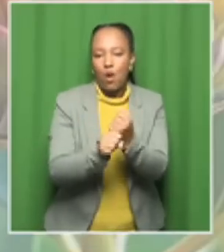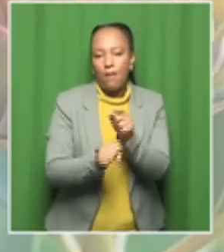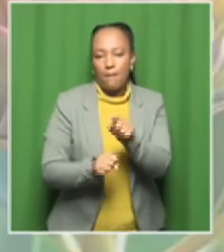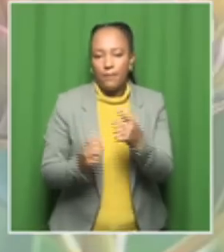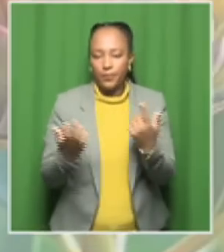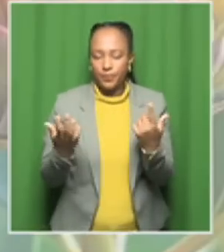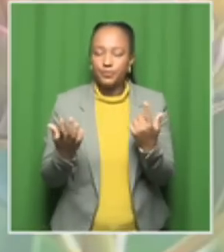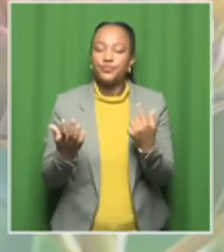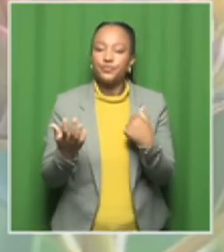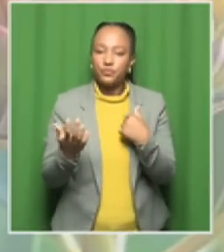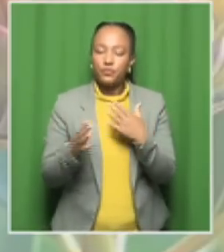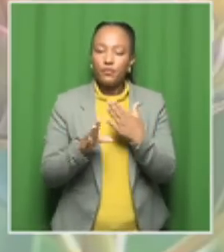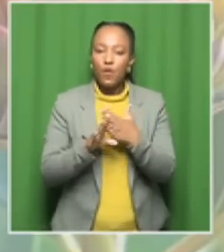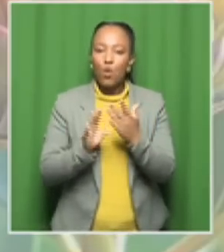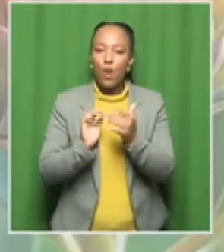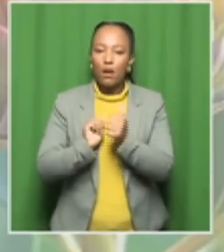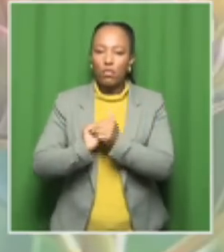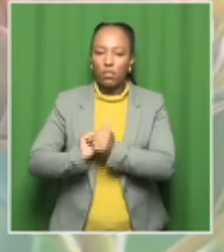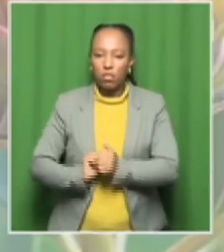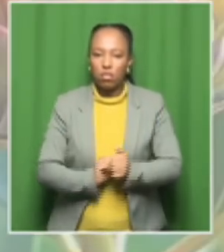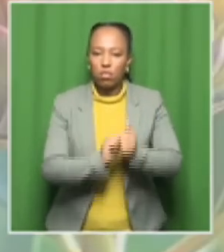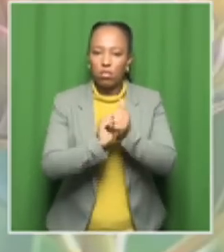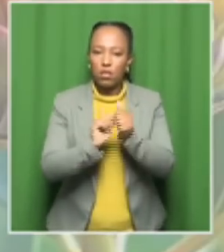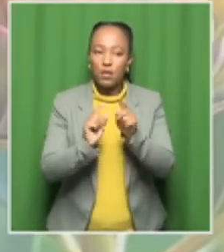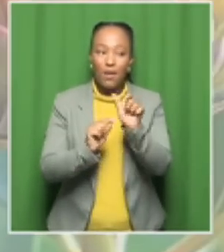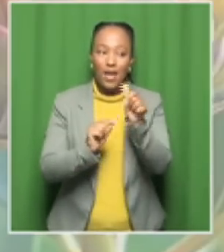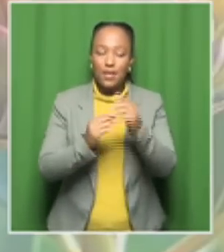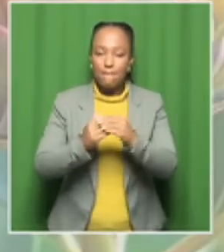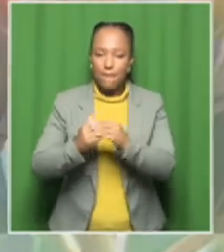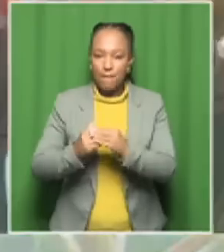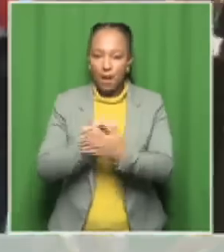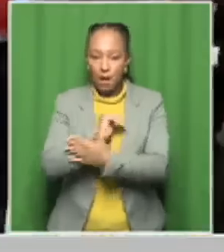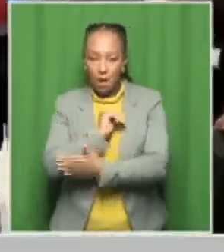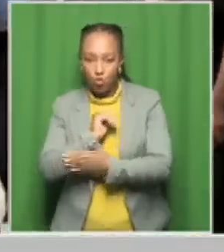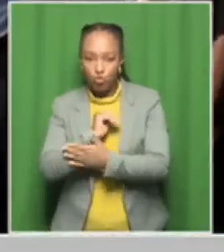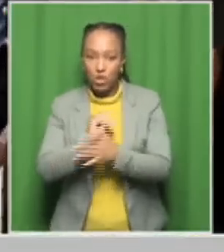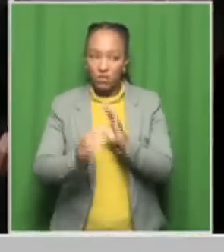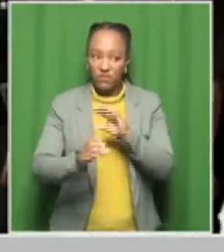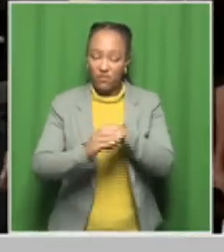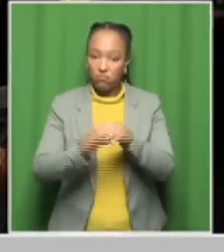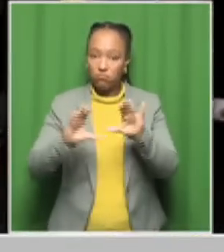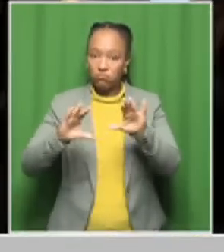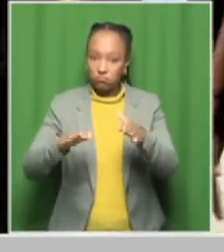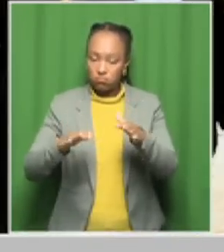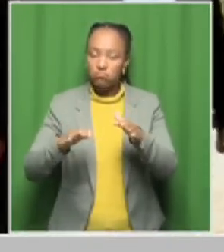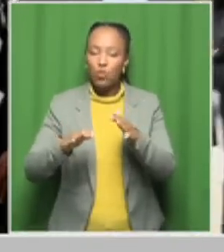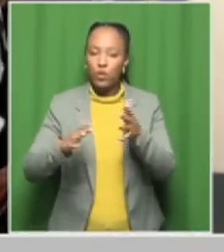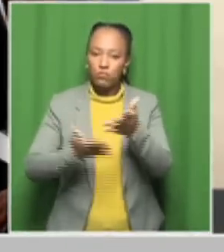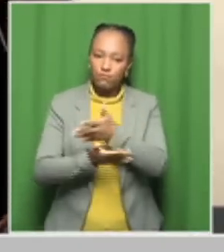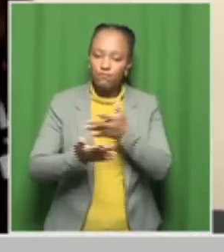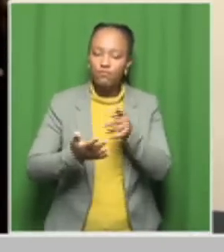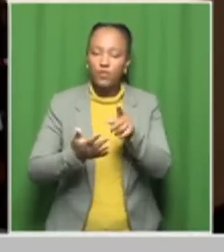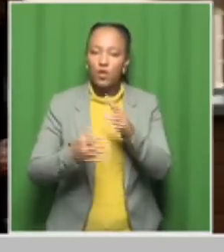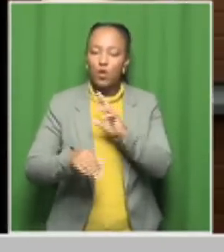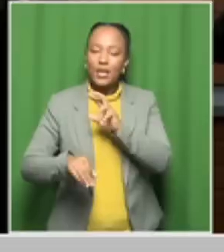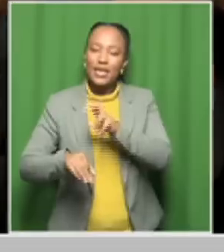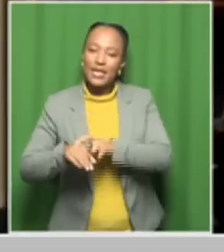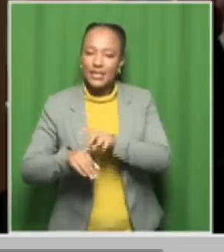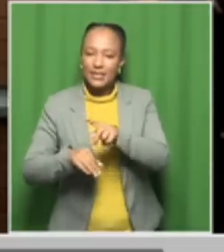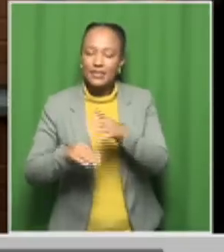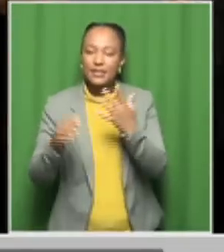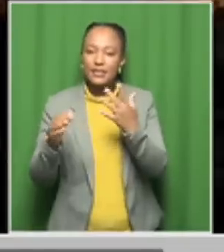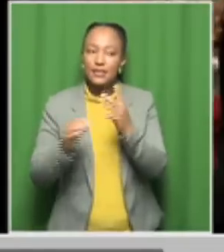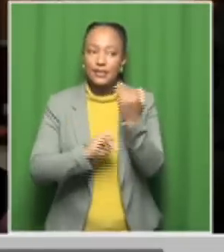are working together and with other G20 members to ensure that we also put a spotlight on the need to reform the